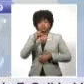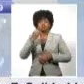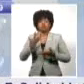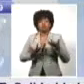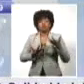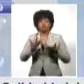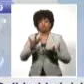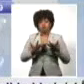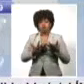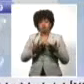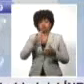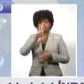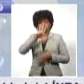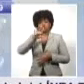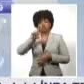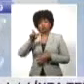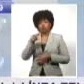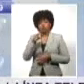18.7%, Matanza